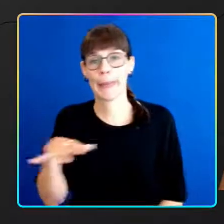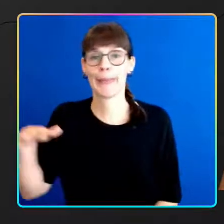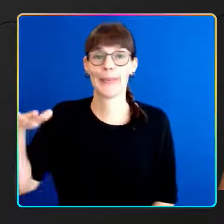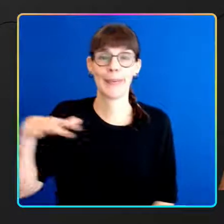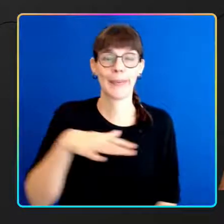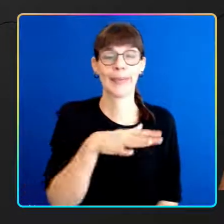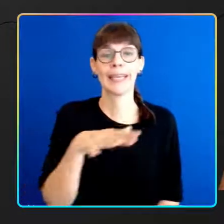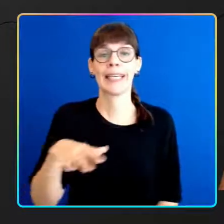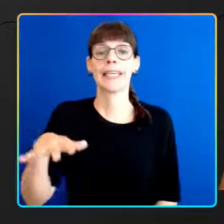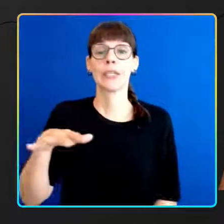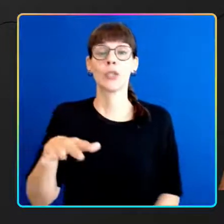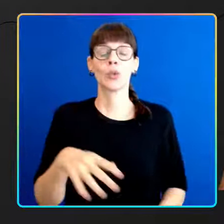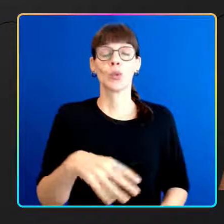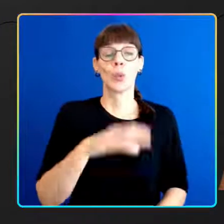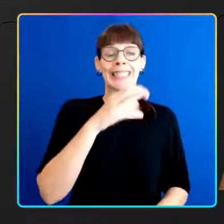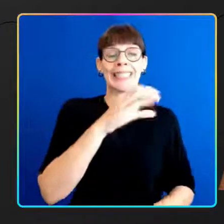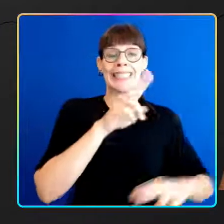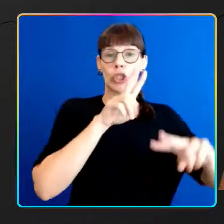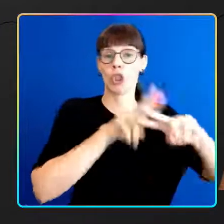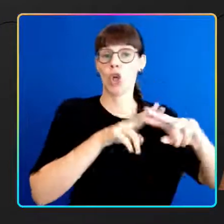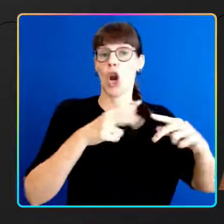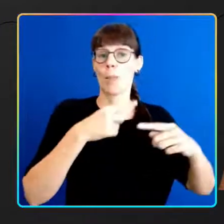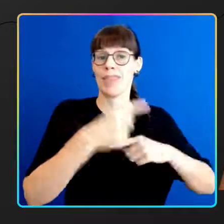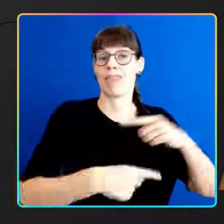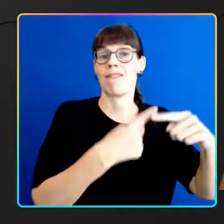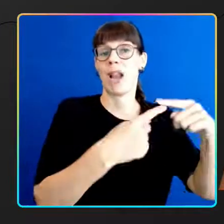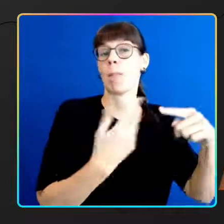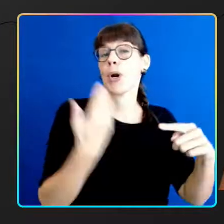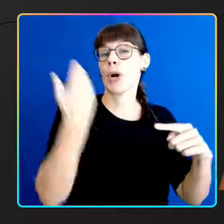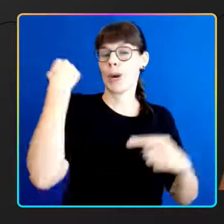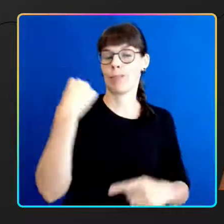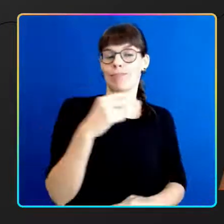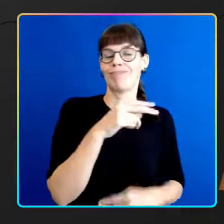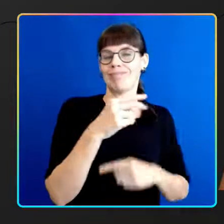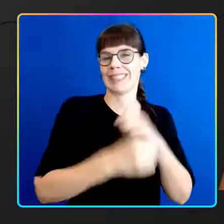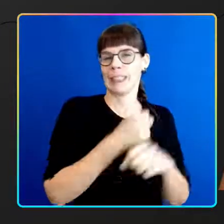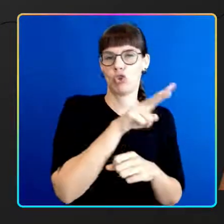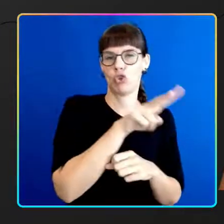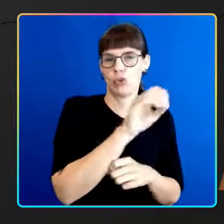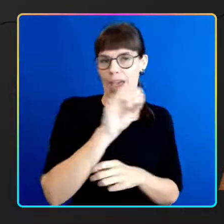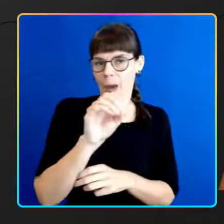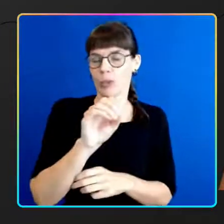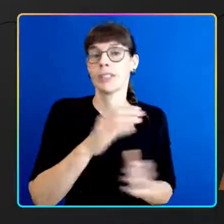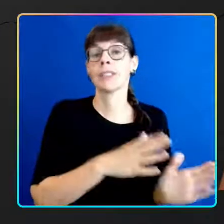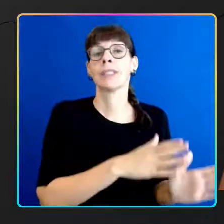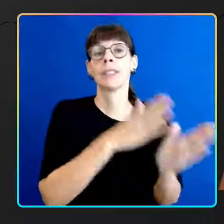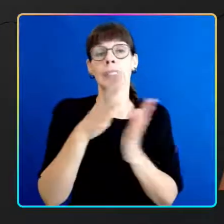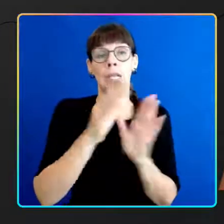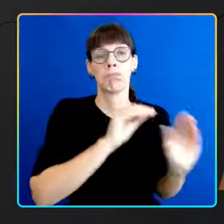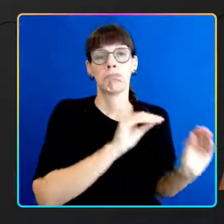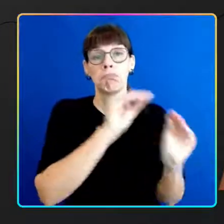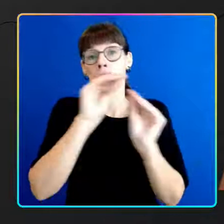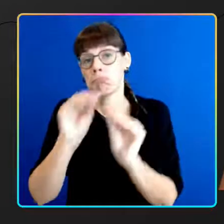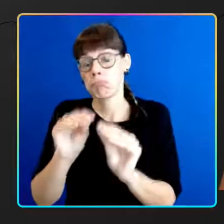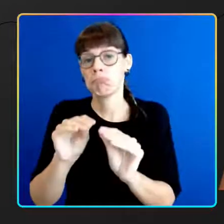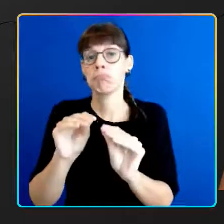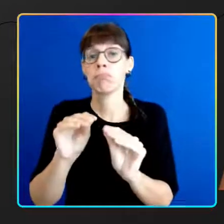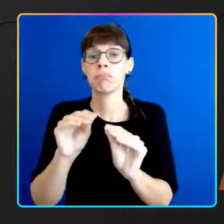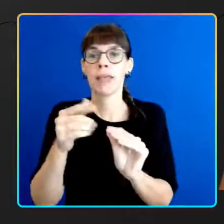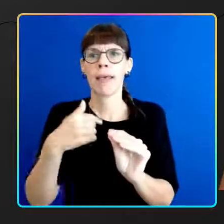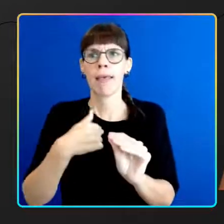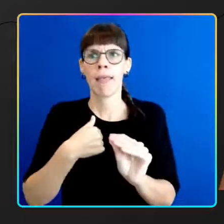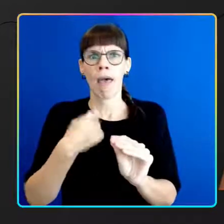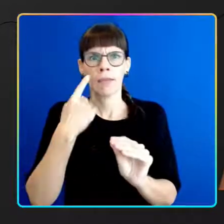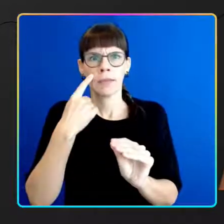sharp developer back to 2000, and then gradually I move and I found that I actually love the